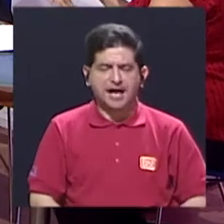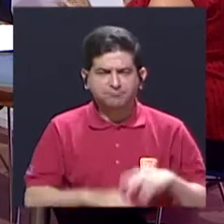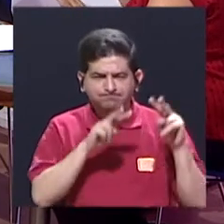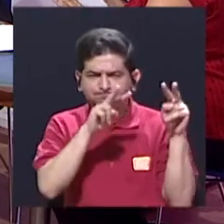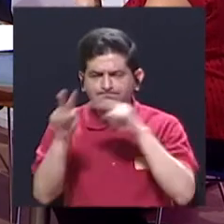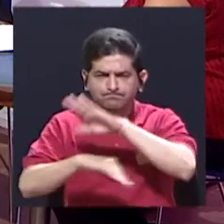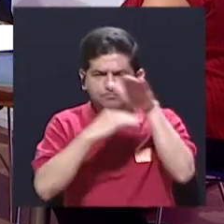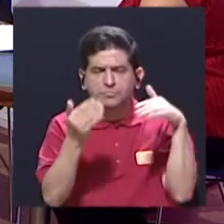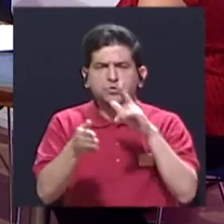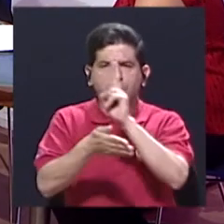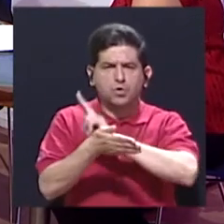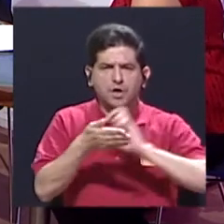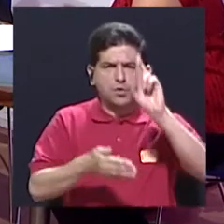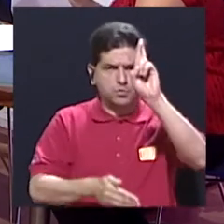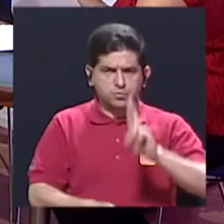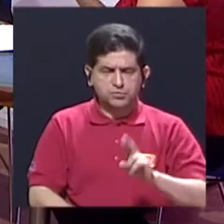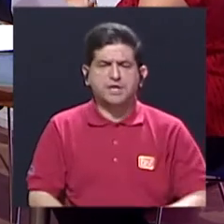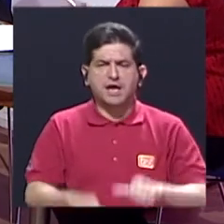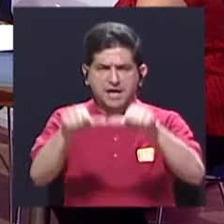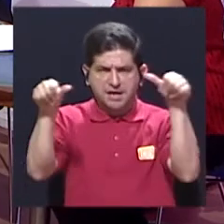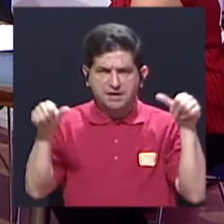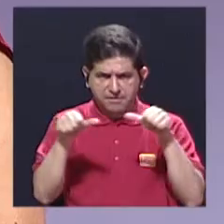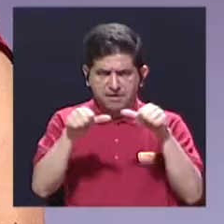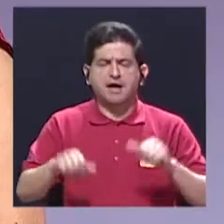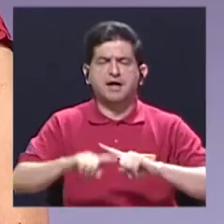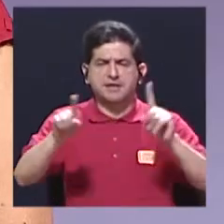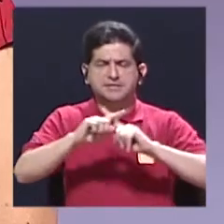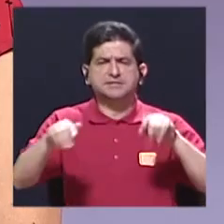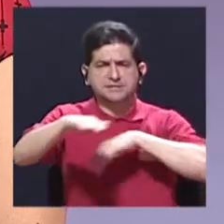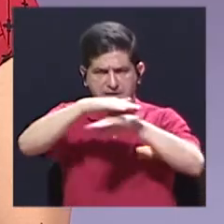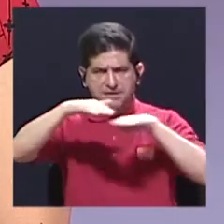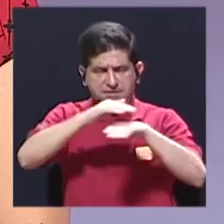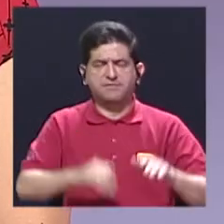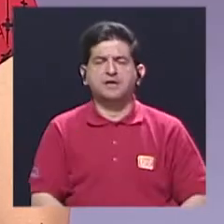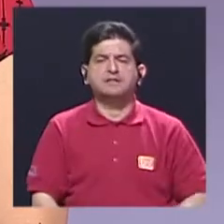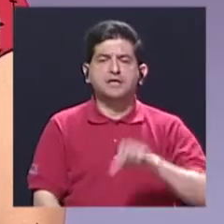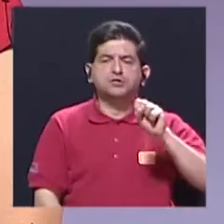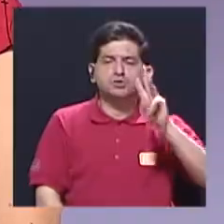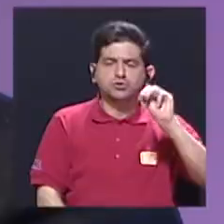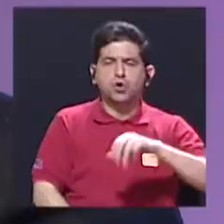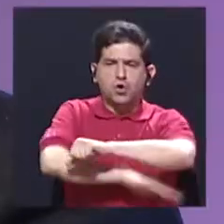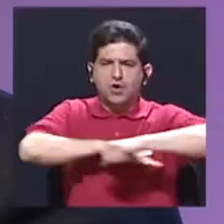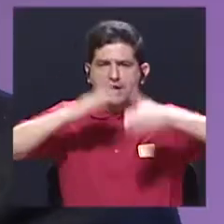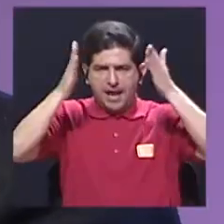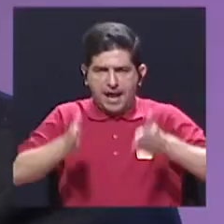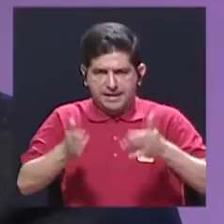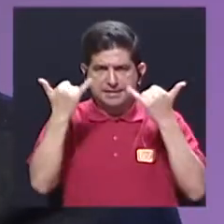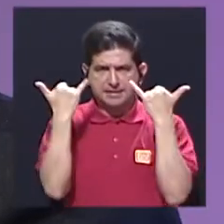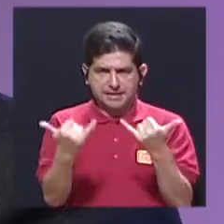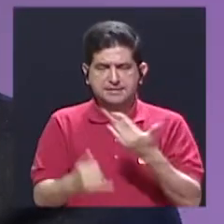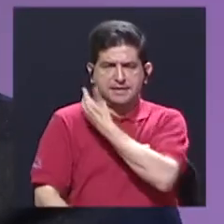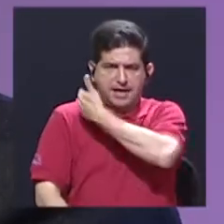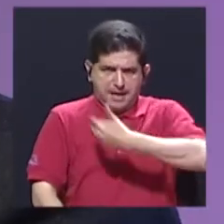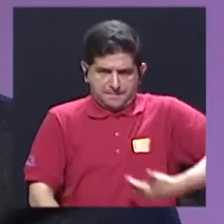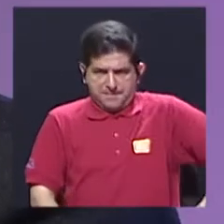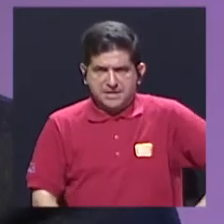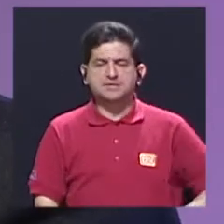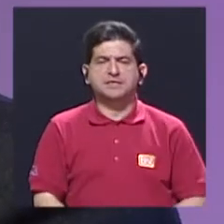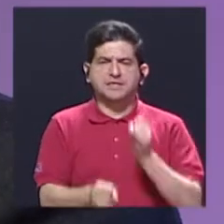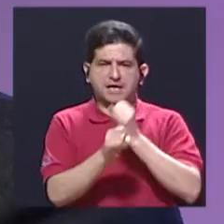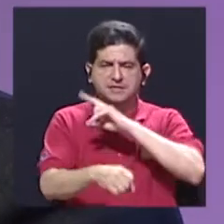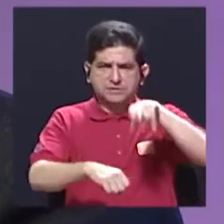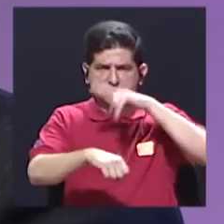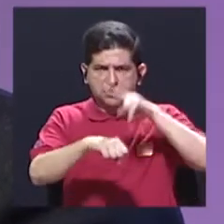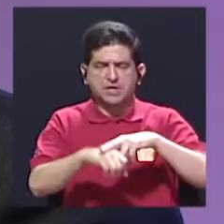of all the University of Costa Rica, the different cities, I suppose. And Sonia Montero, architecta, actualmente presidenta ejecutiva del